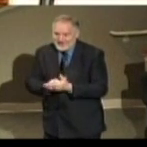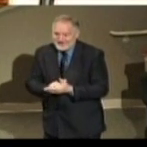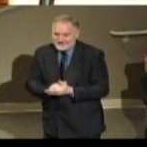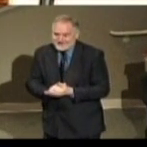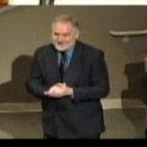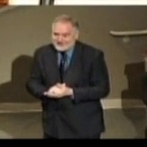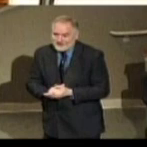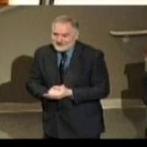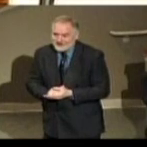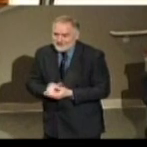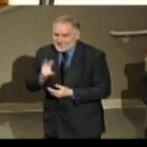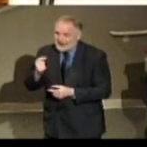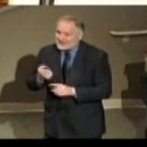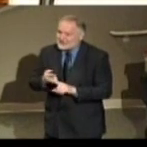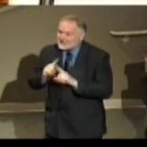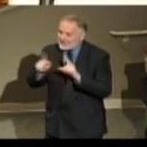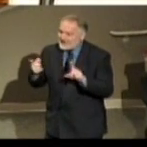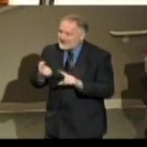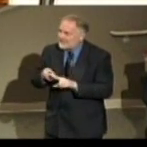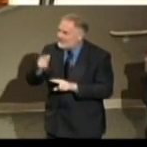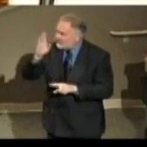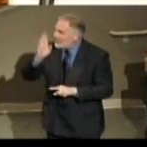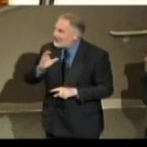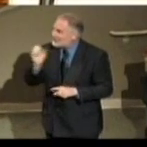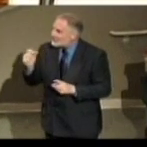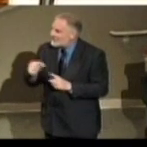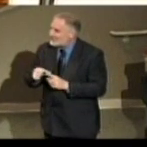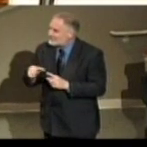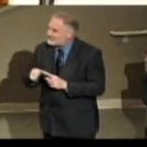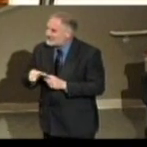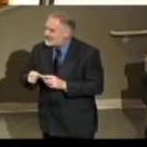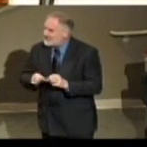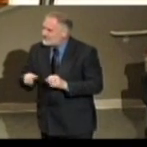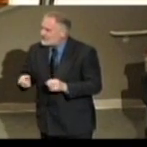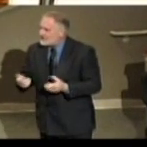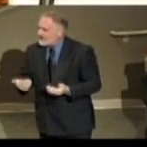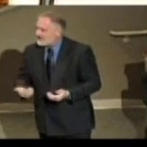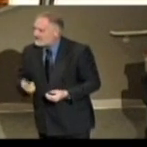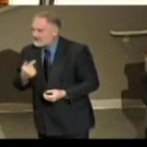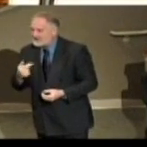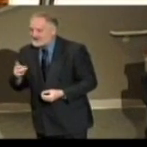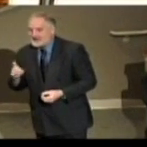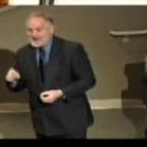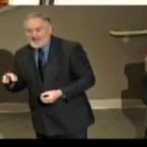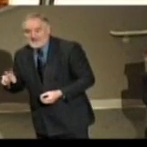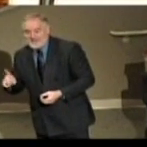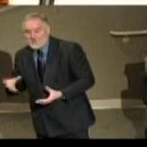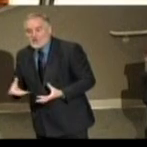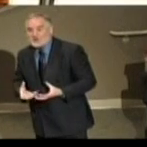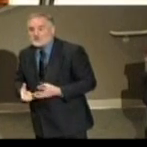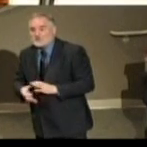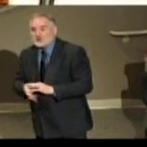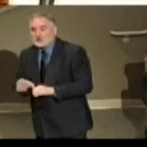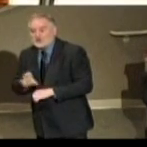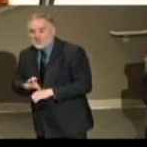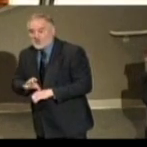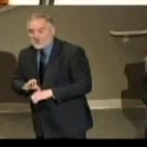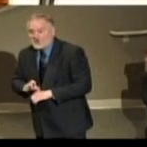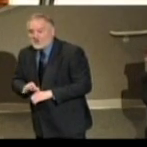life because it's commanded in his word. And if you're here and you say, David, I want to join this church. What a